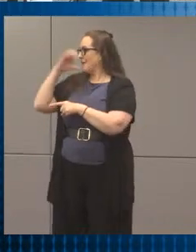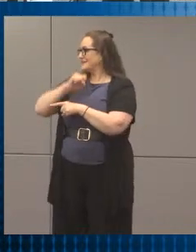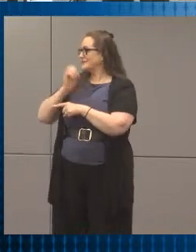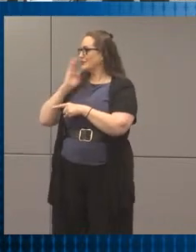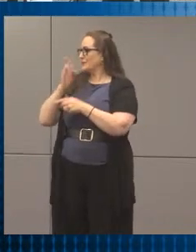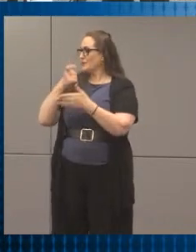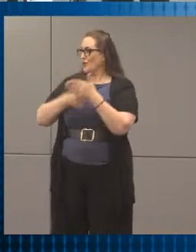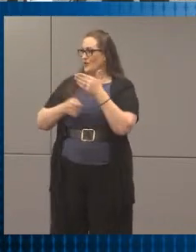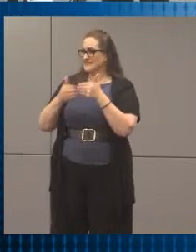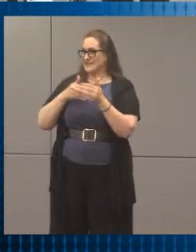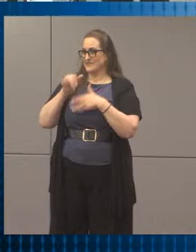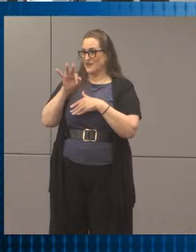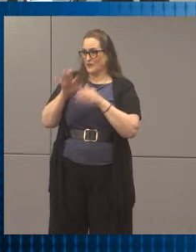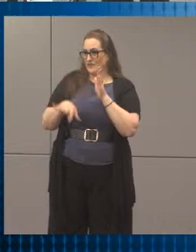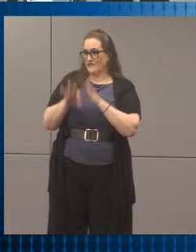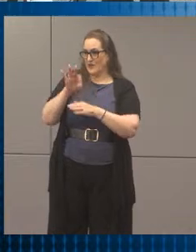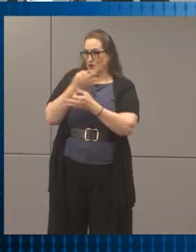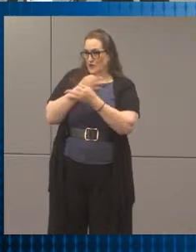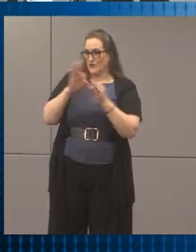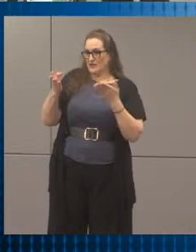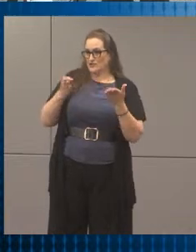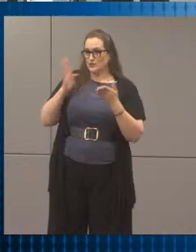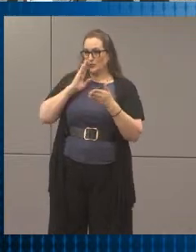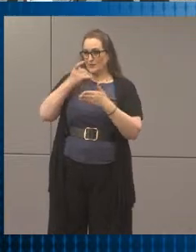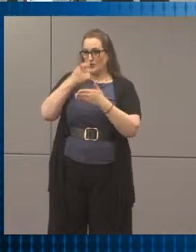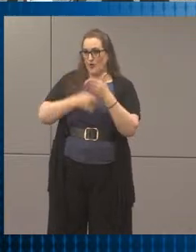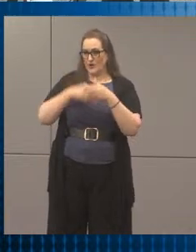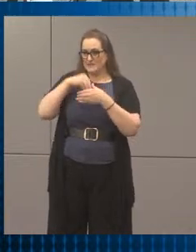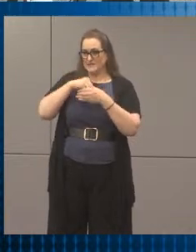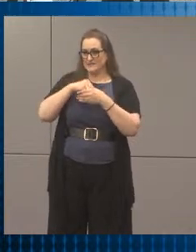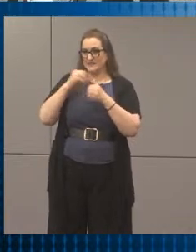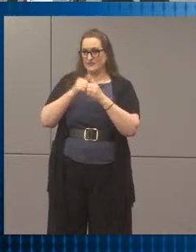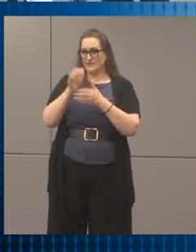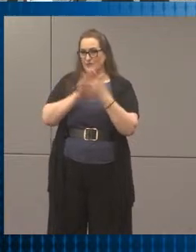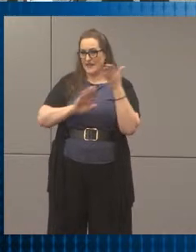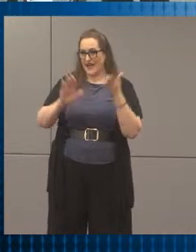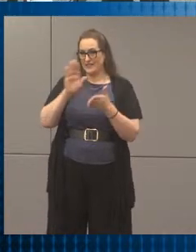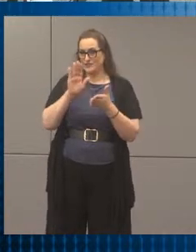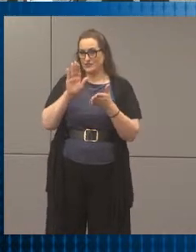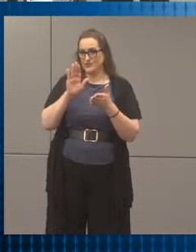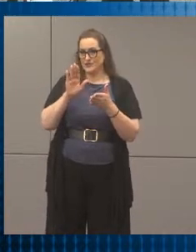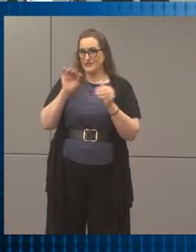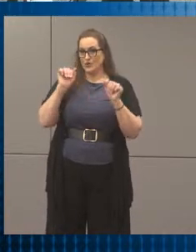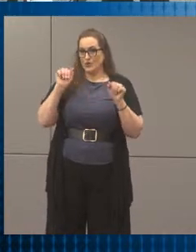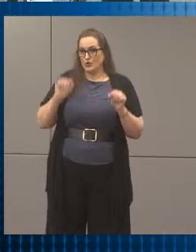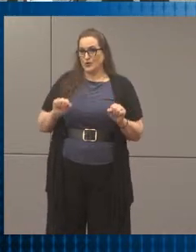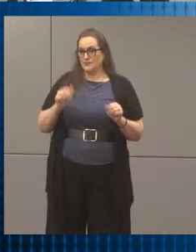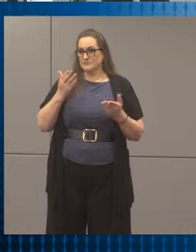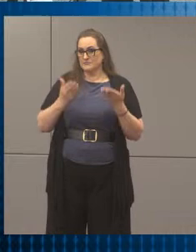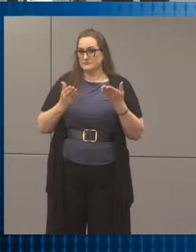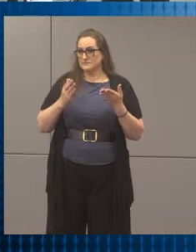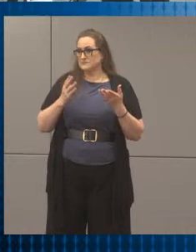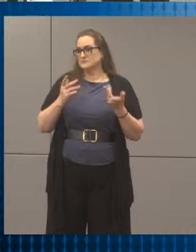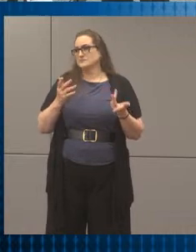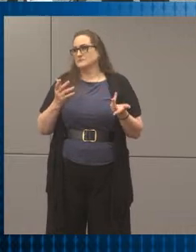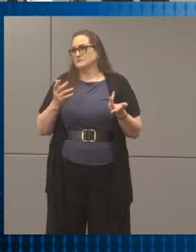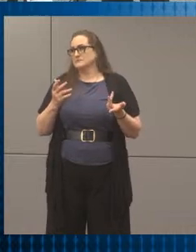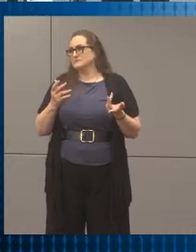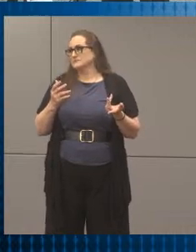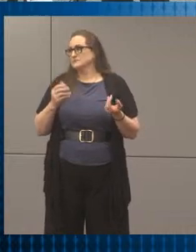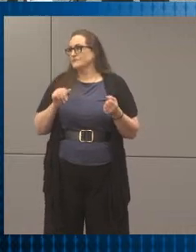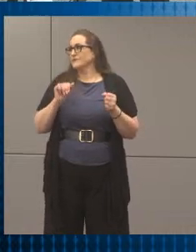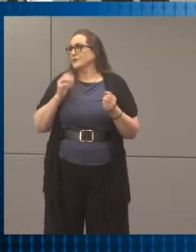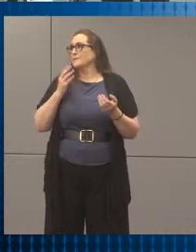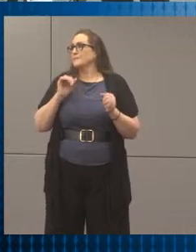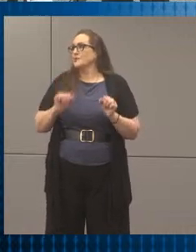found a free service, there would be costs even internally within the college that would it